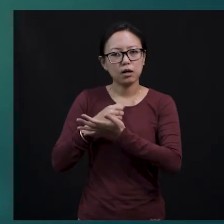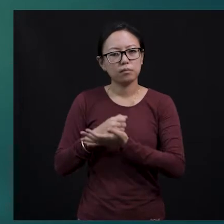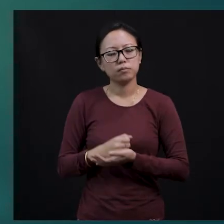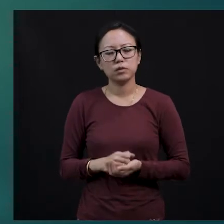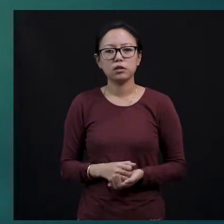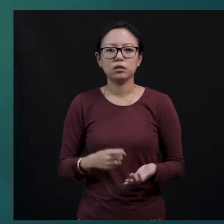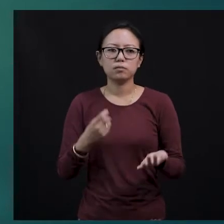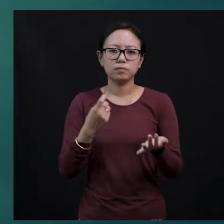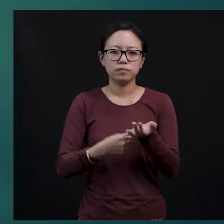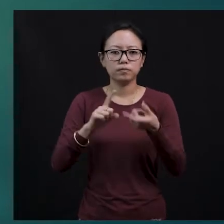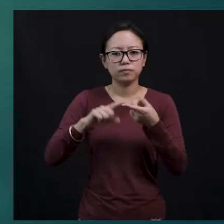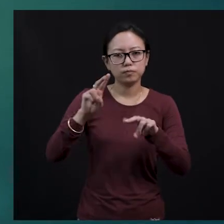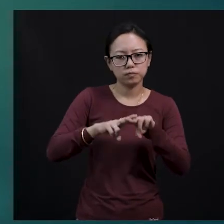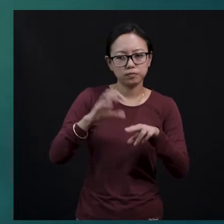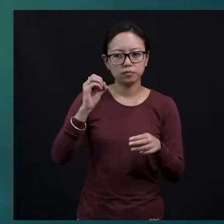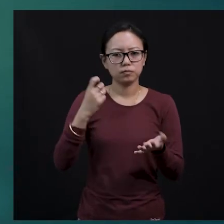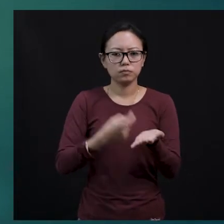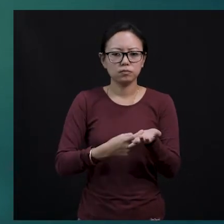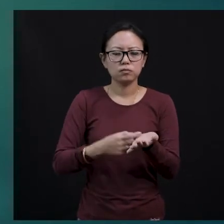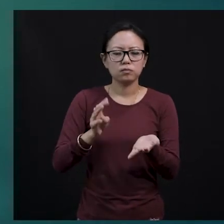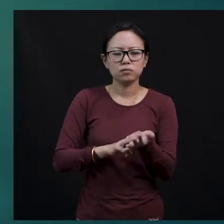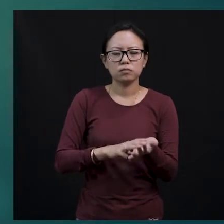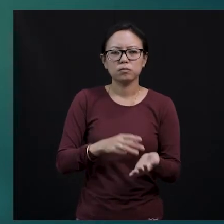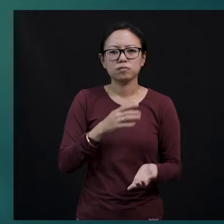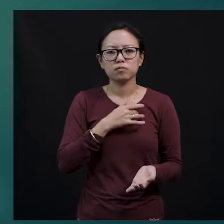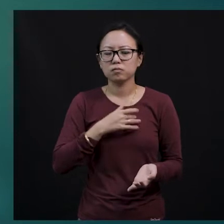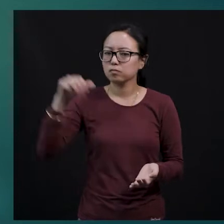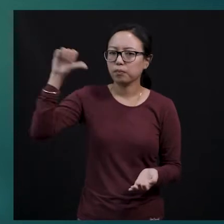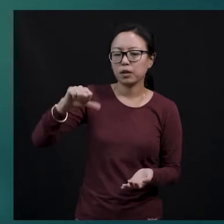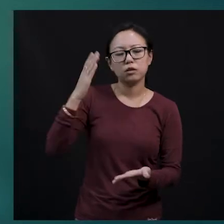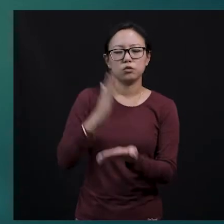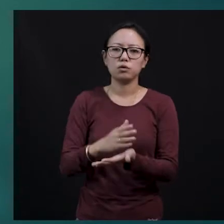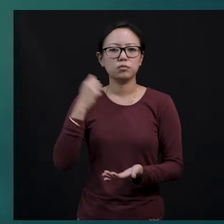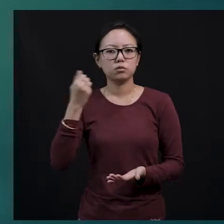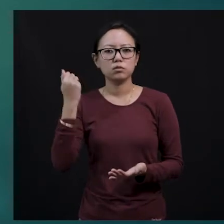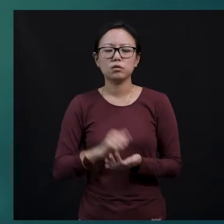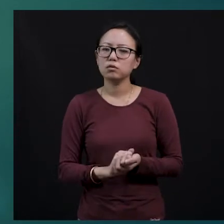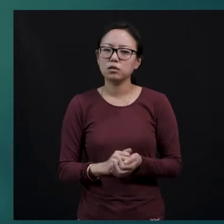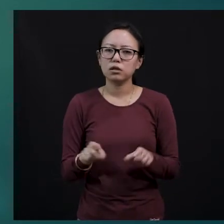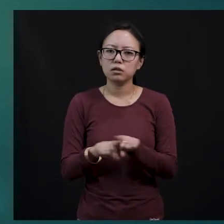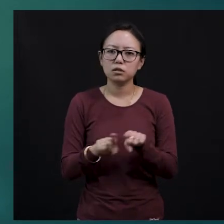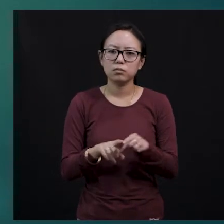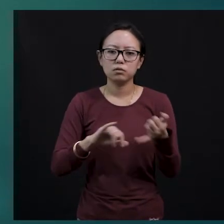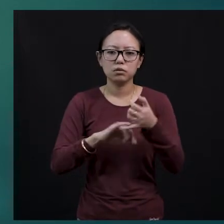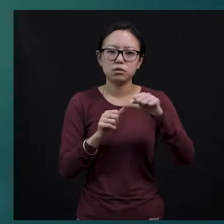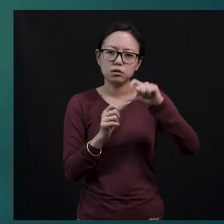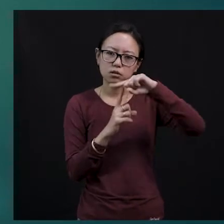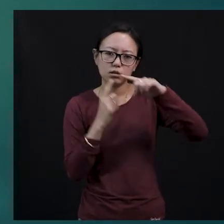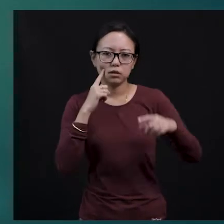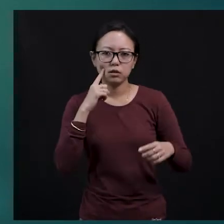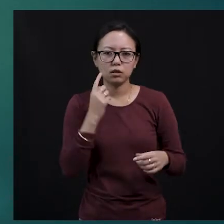was sati was there, then child marriage was there, widows were not allowed to